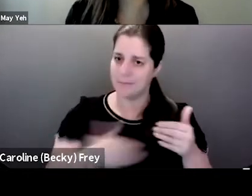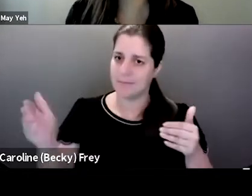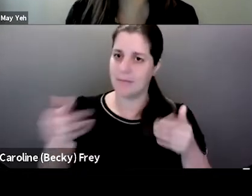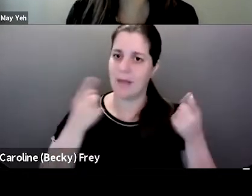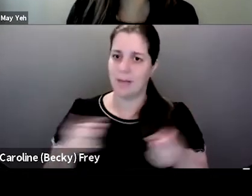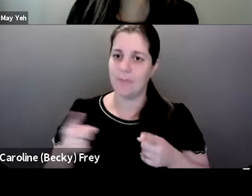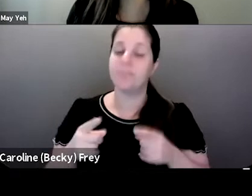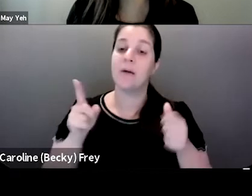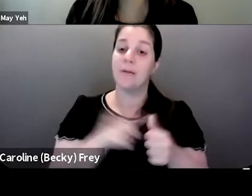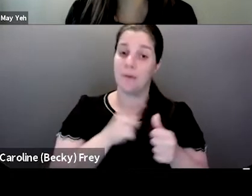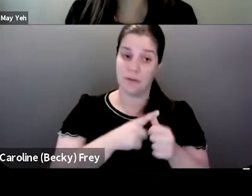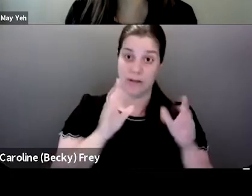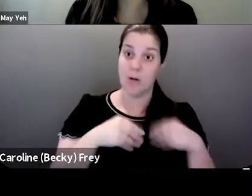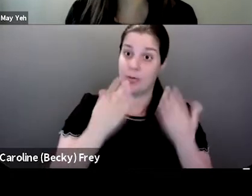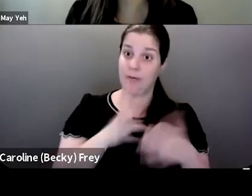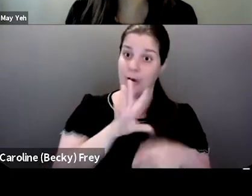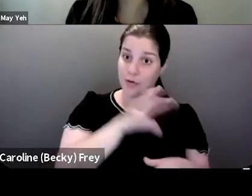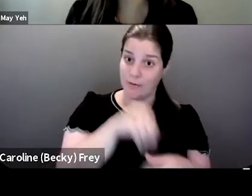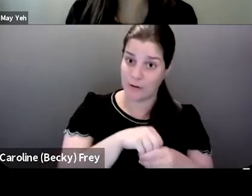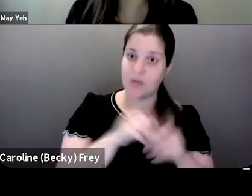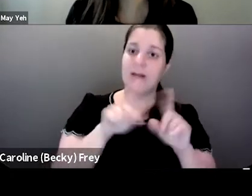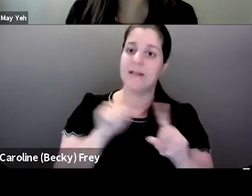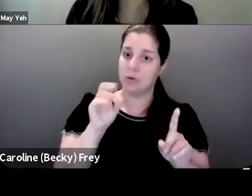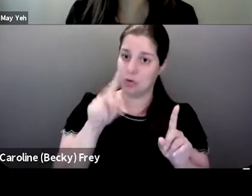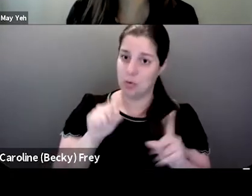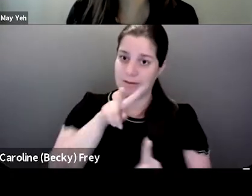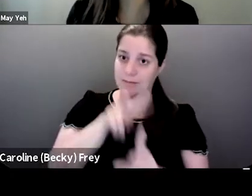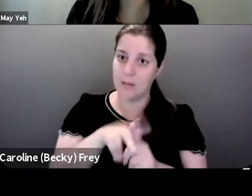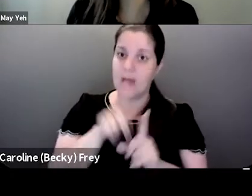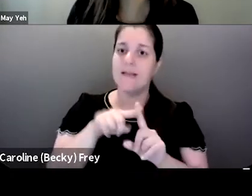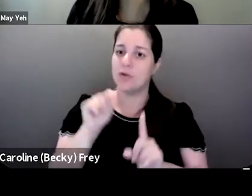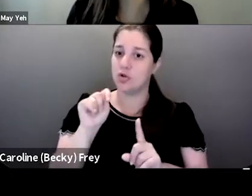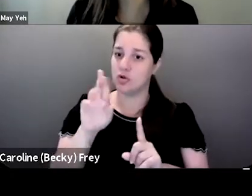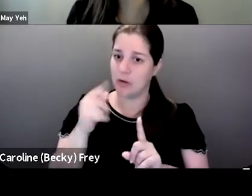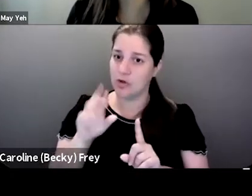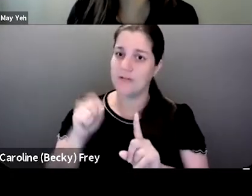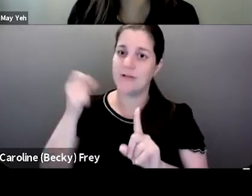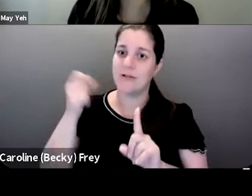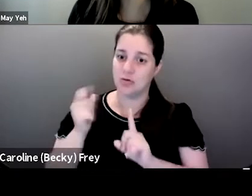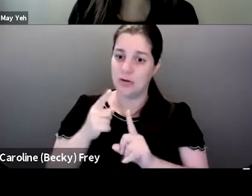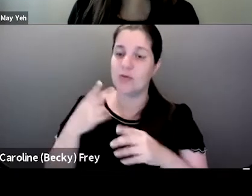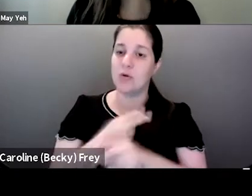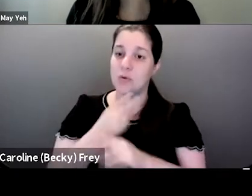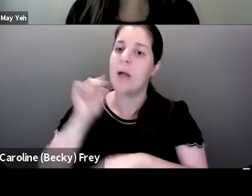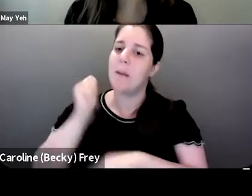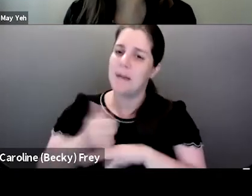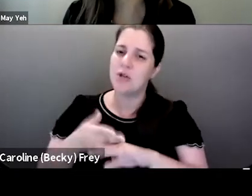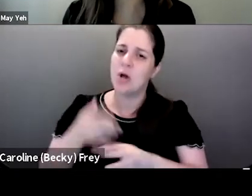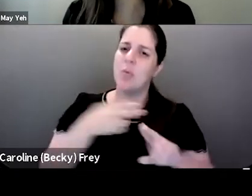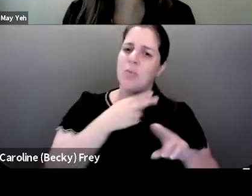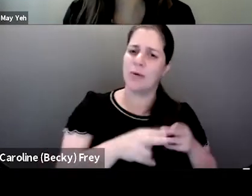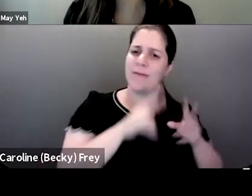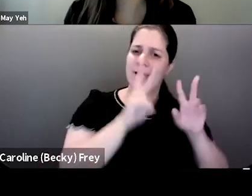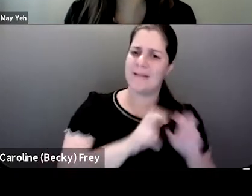intervention begins, and the tools or adaptations are triggered and then implemented to personalize the intervention based upon the results of the brief assessment. The hope is to